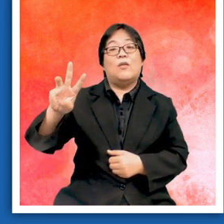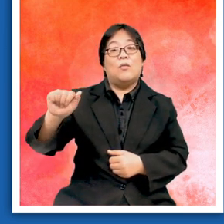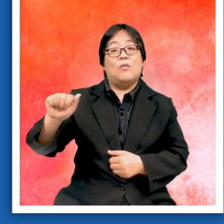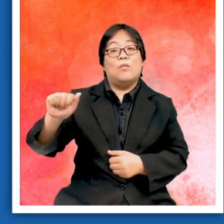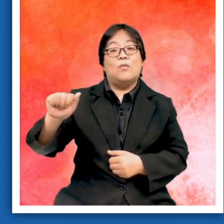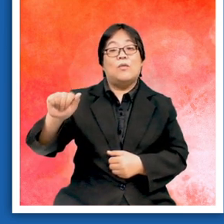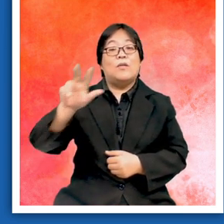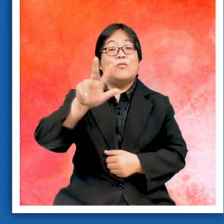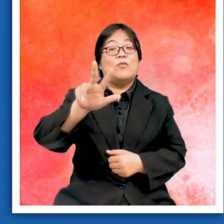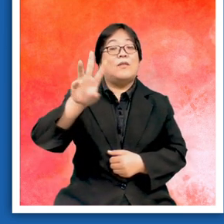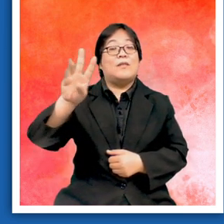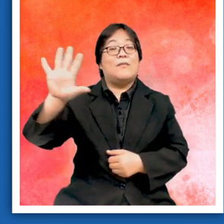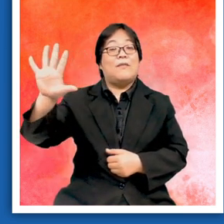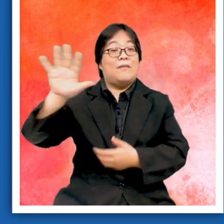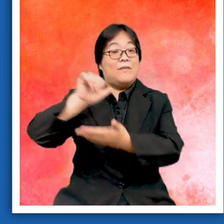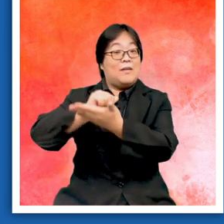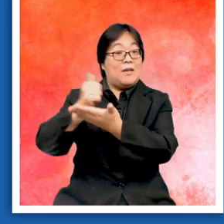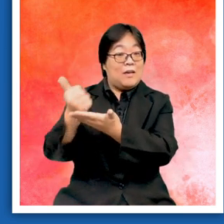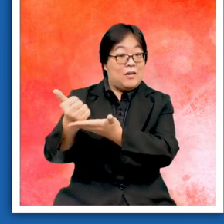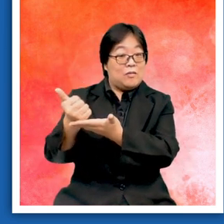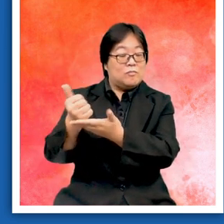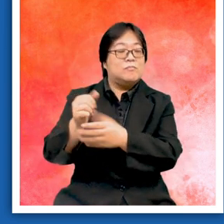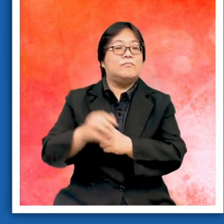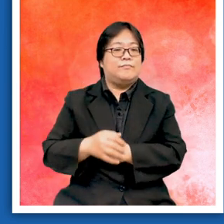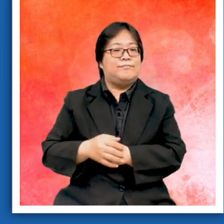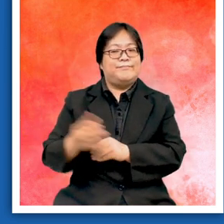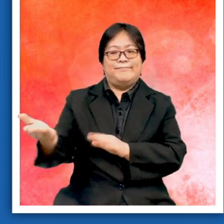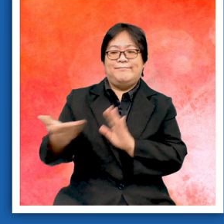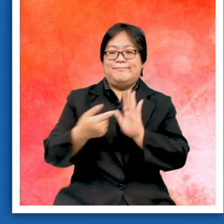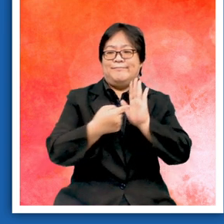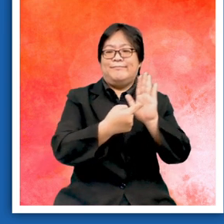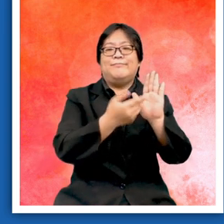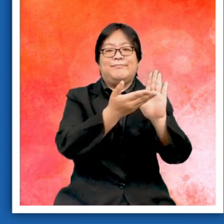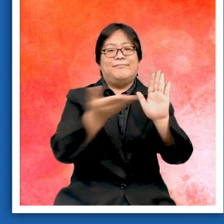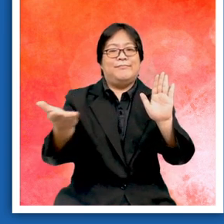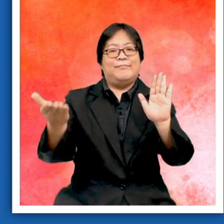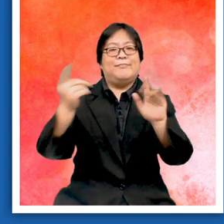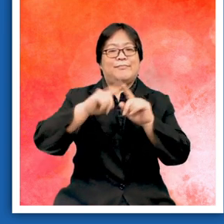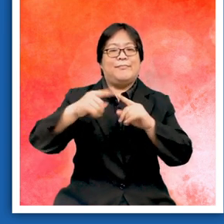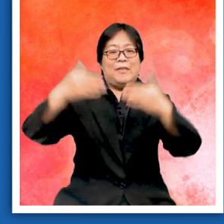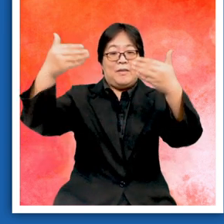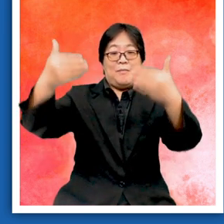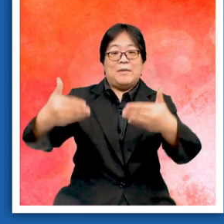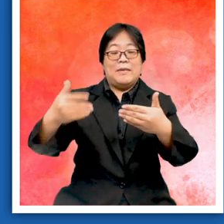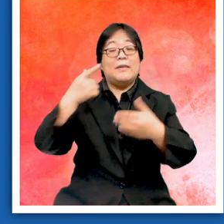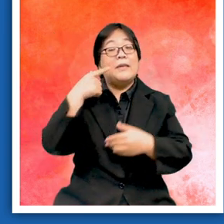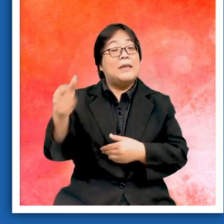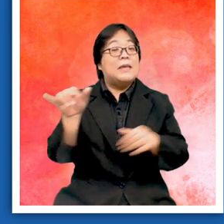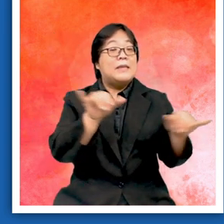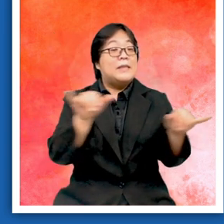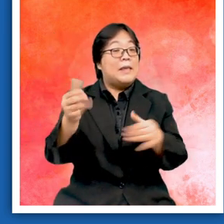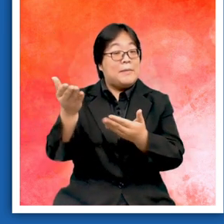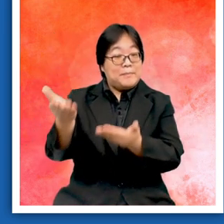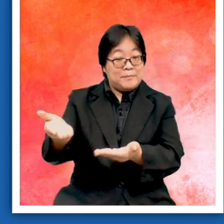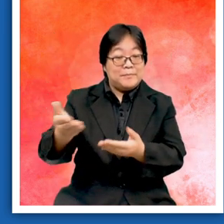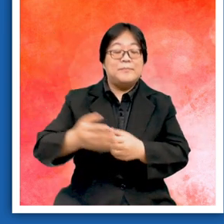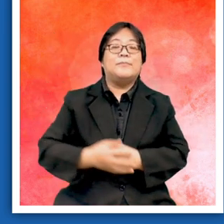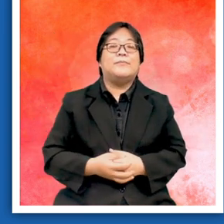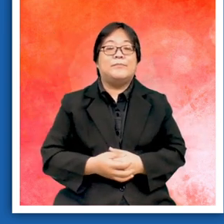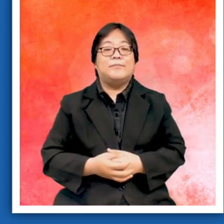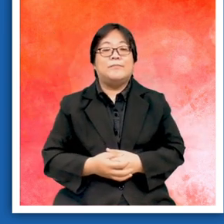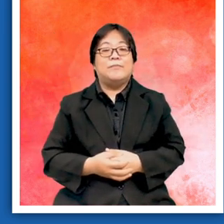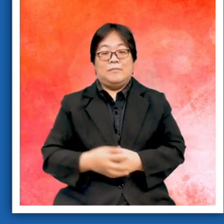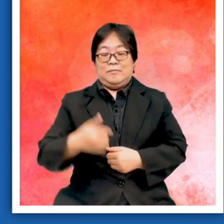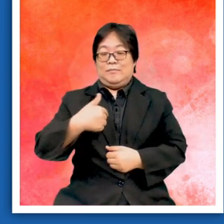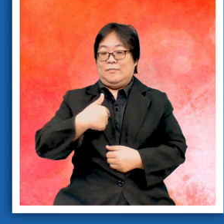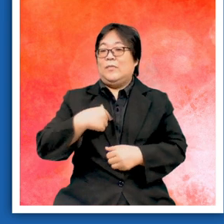Siswa 365 account, you will be presented with a page similar to this. Okay, I